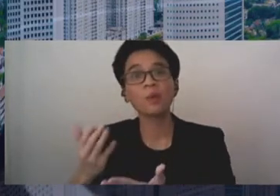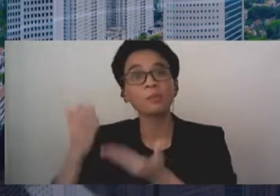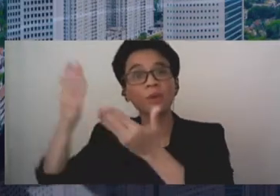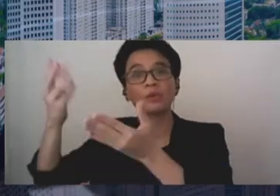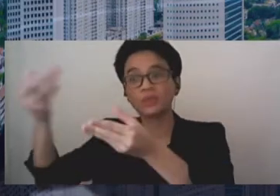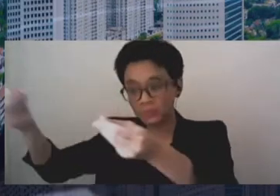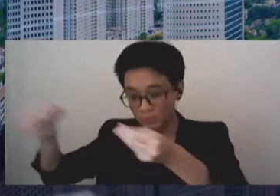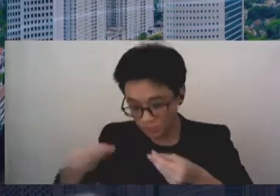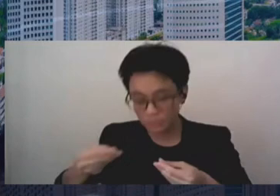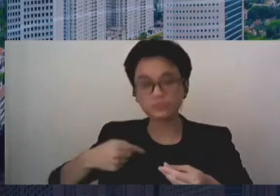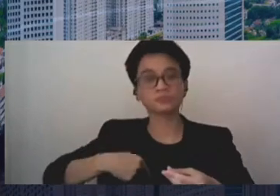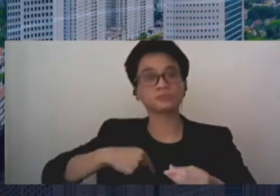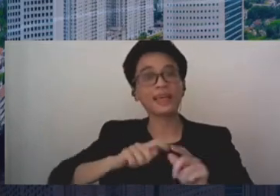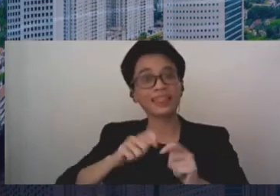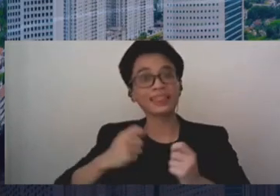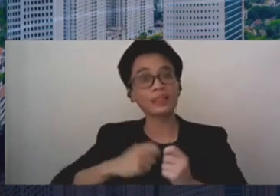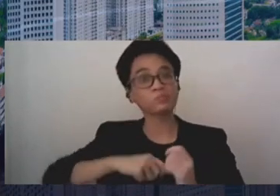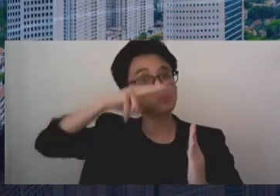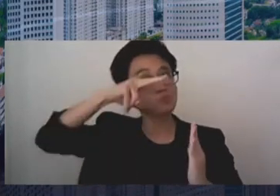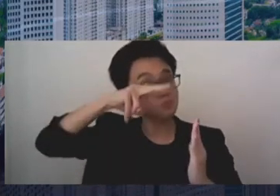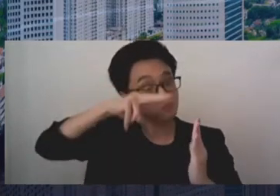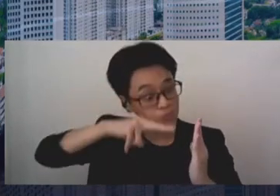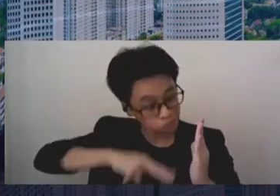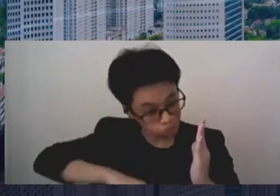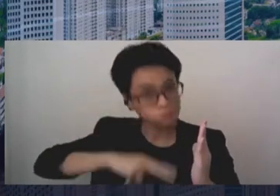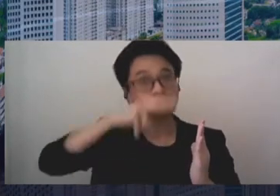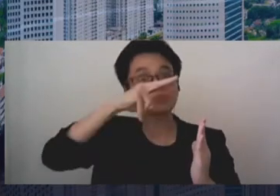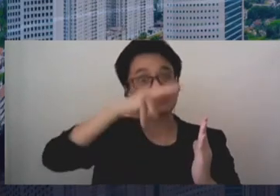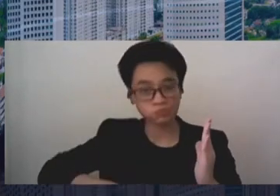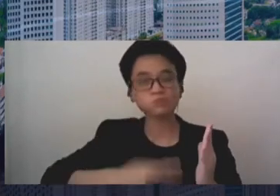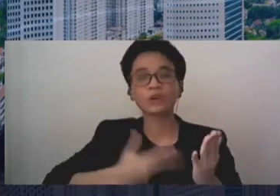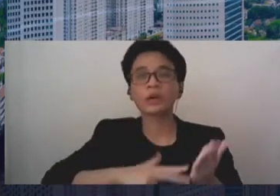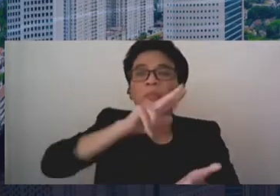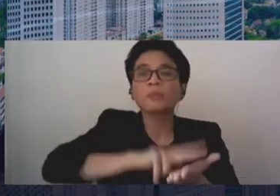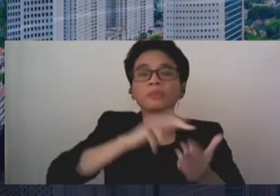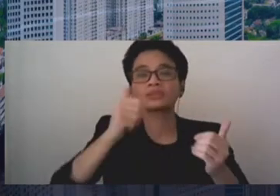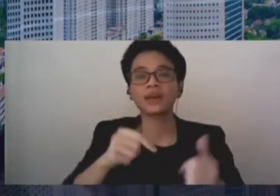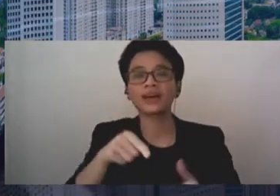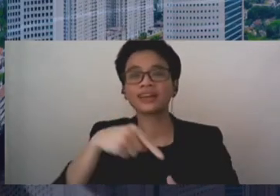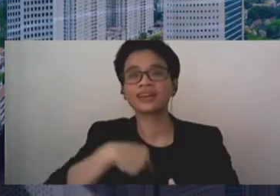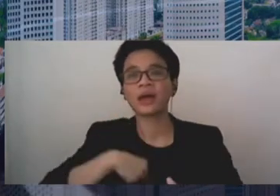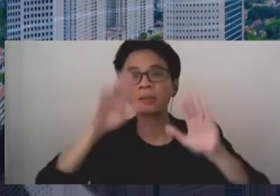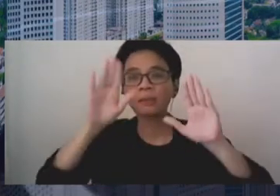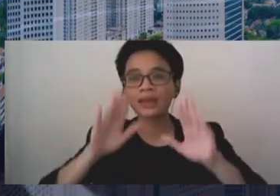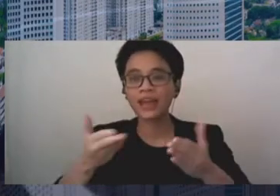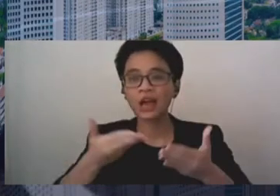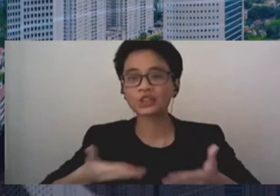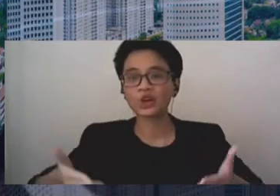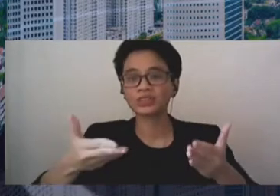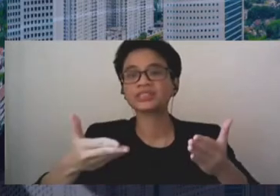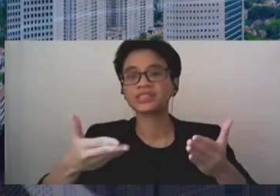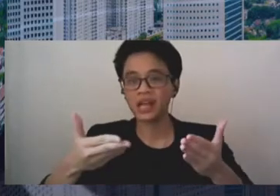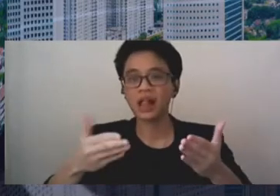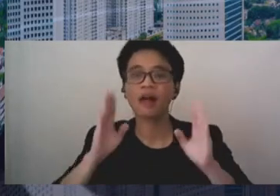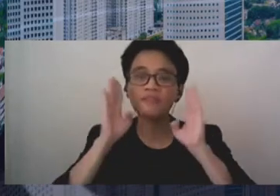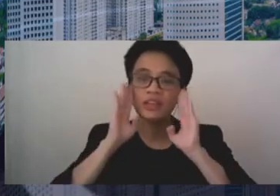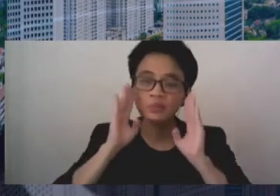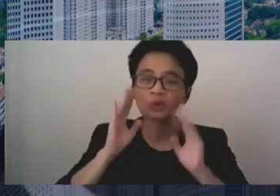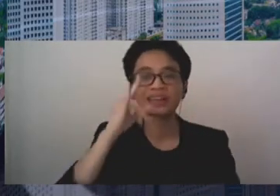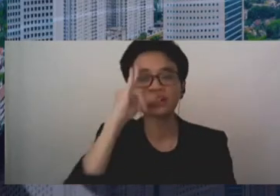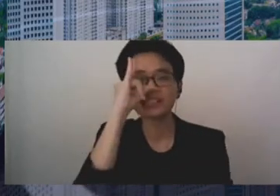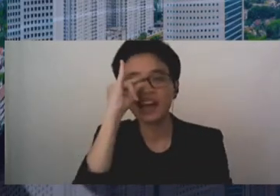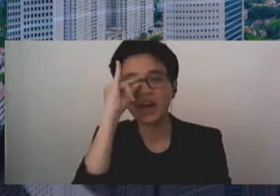be featured here soon. And don't forget to follow our social media account. We're very active in our Facebook,